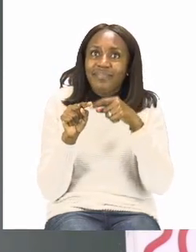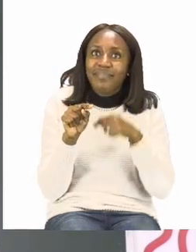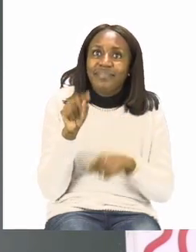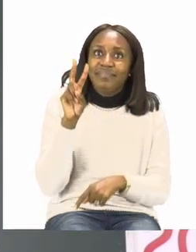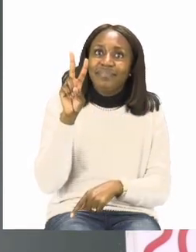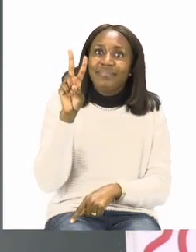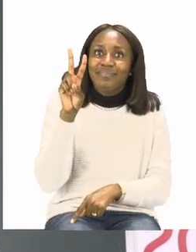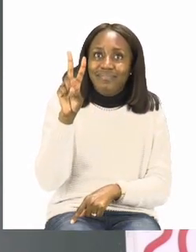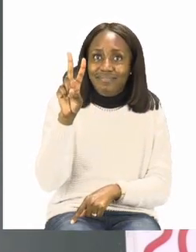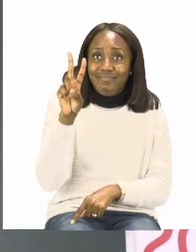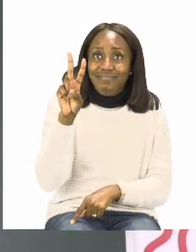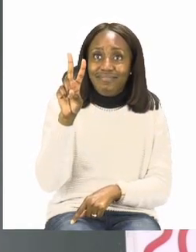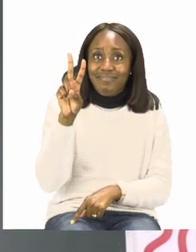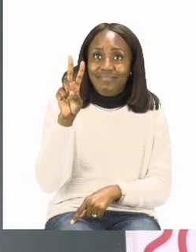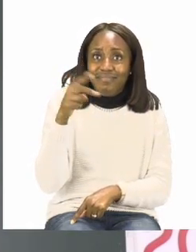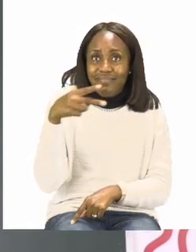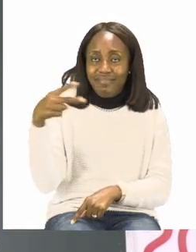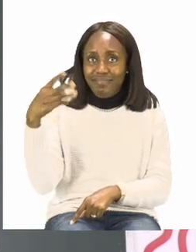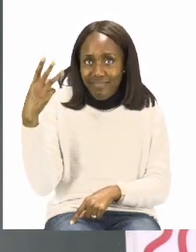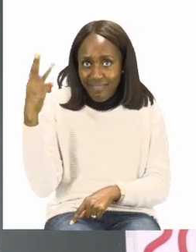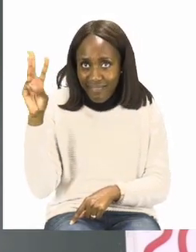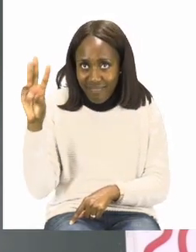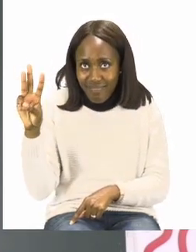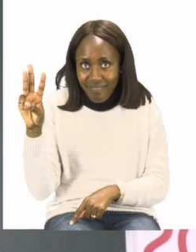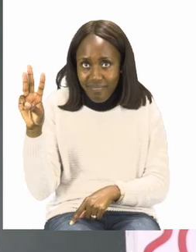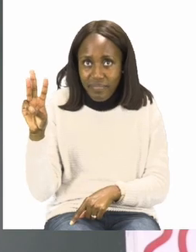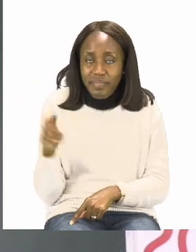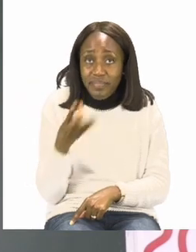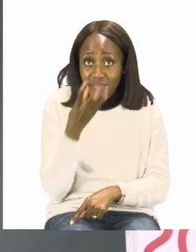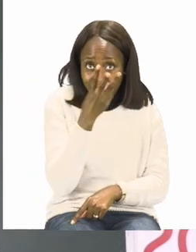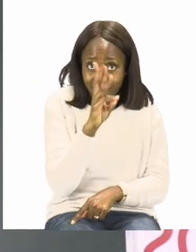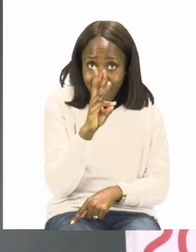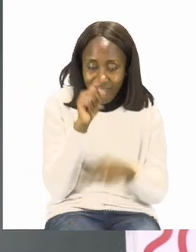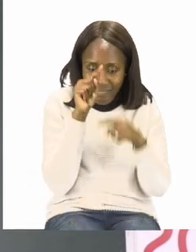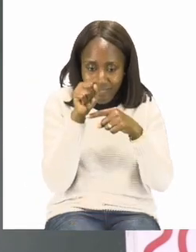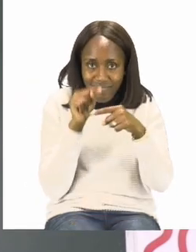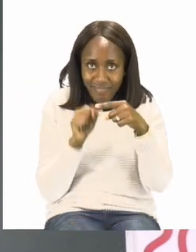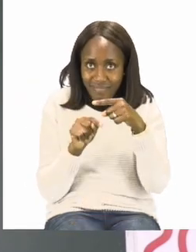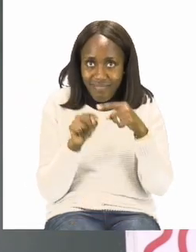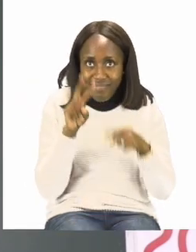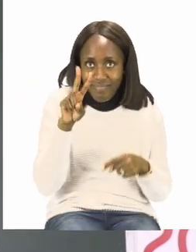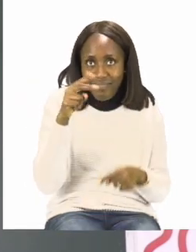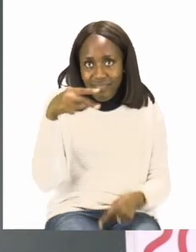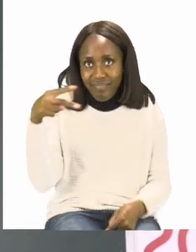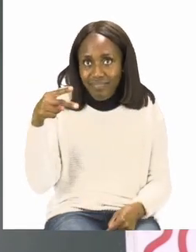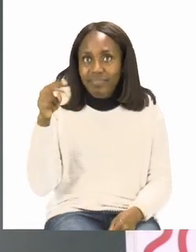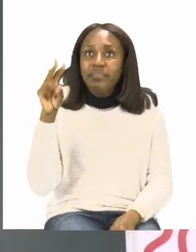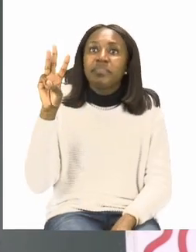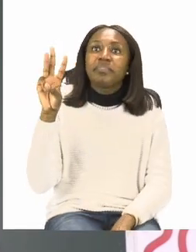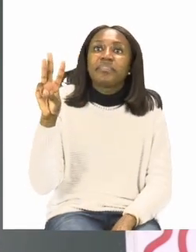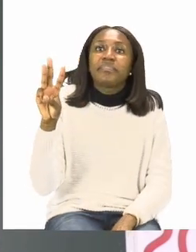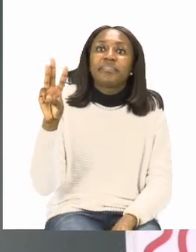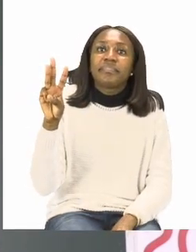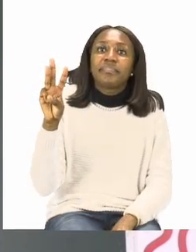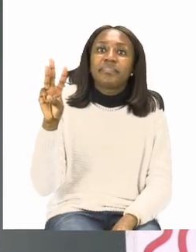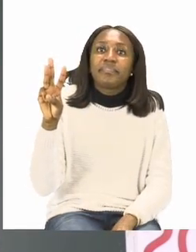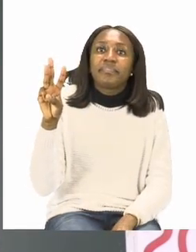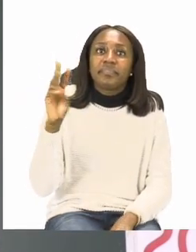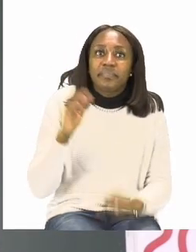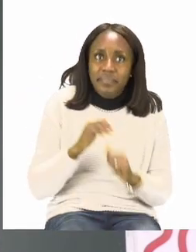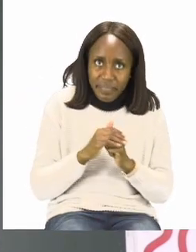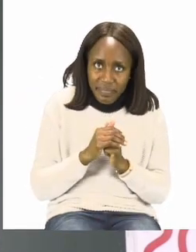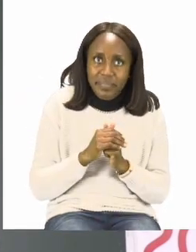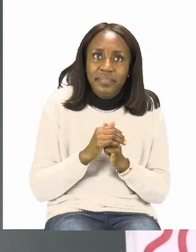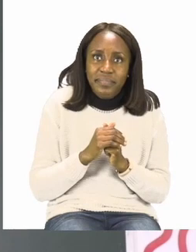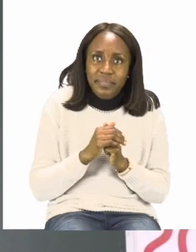6. And then now it says 6 divided by 2 equals 3. We want to